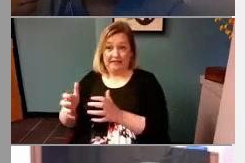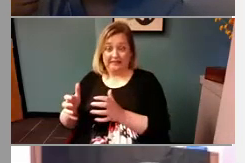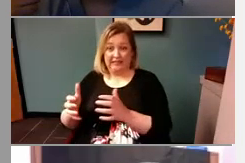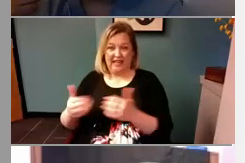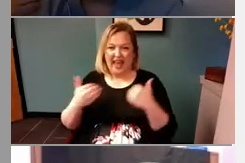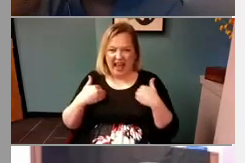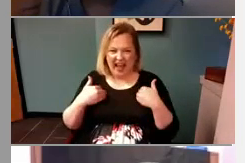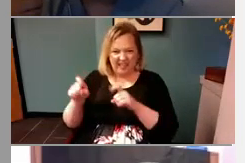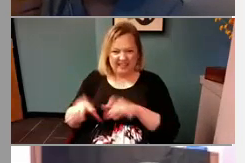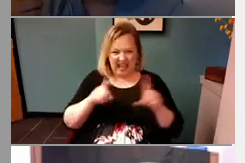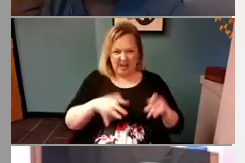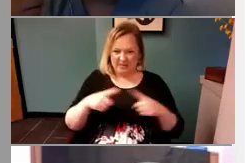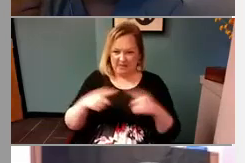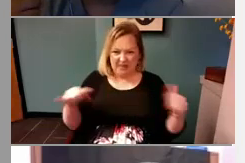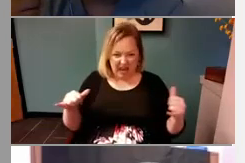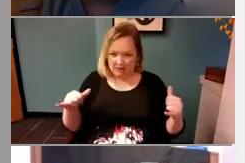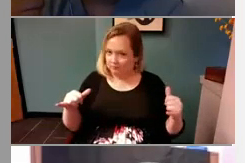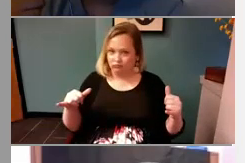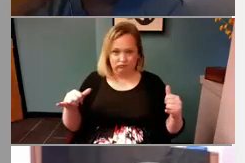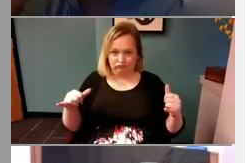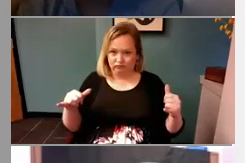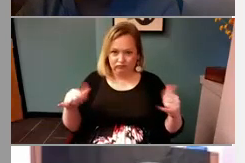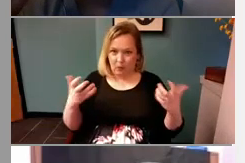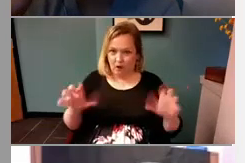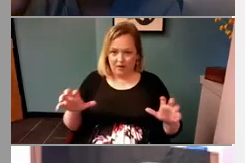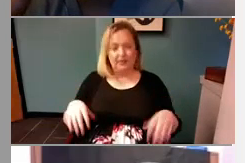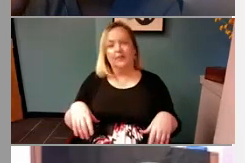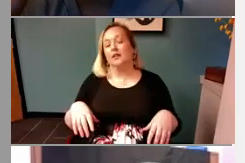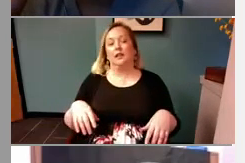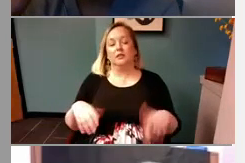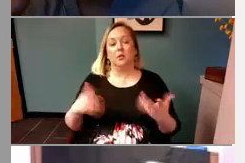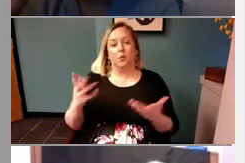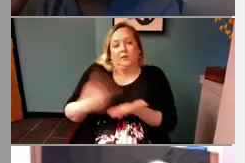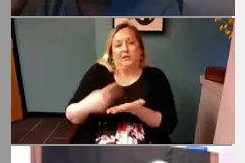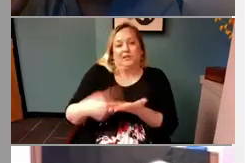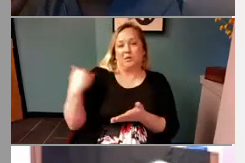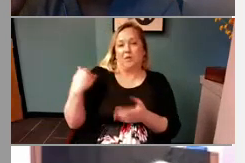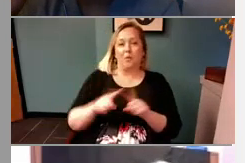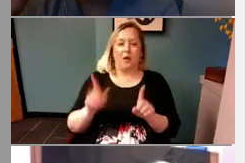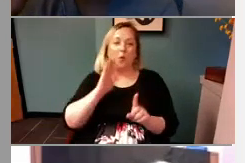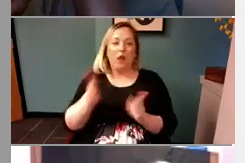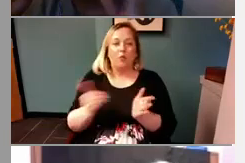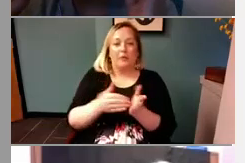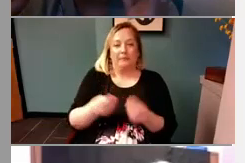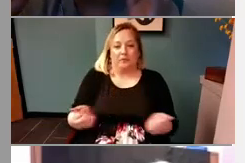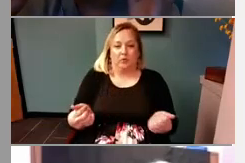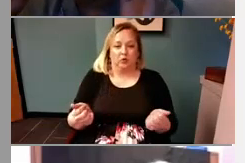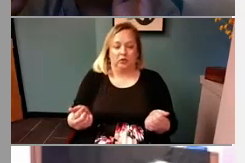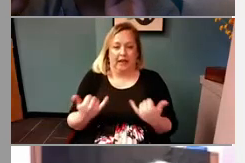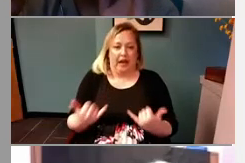we discussed about this earlier, but I'm going to repeat the solution here now. So we can imagine